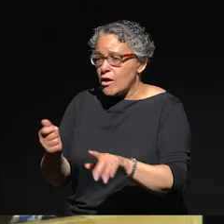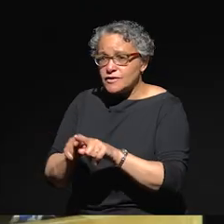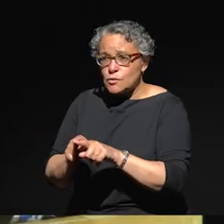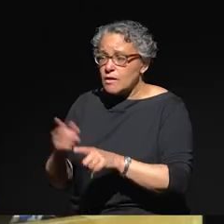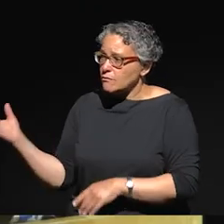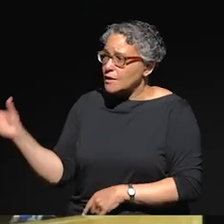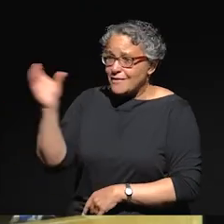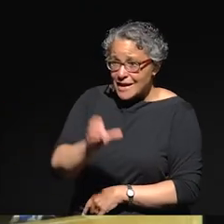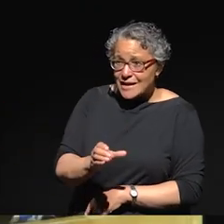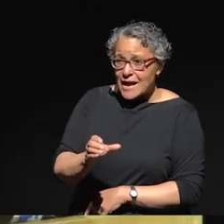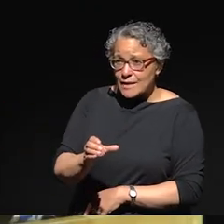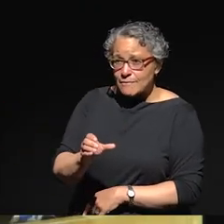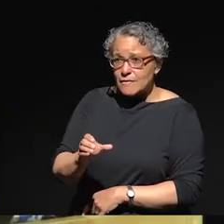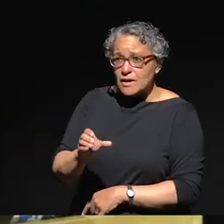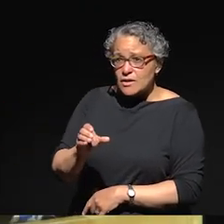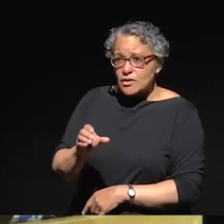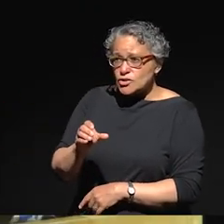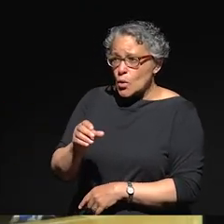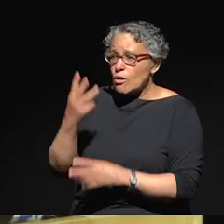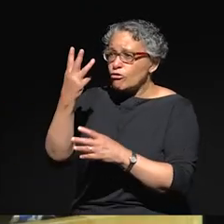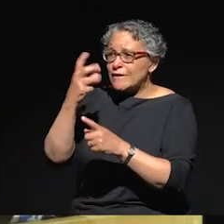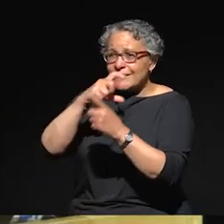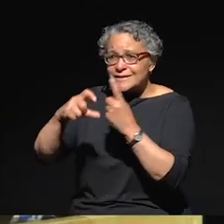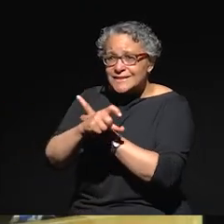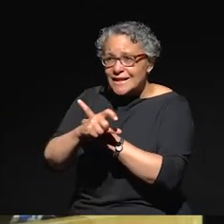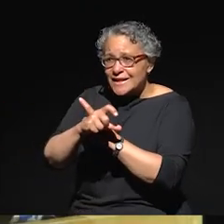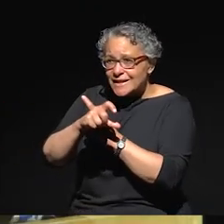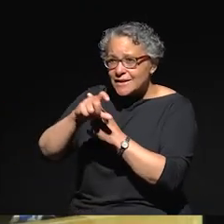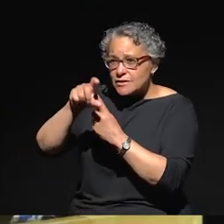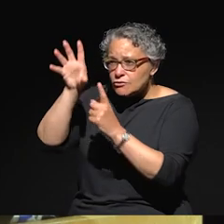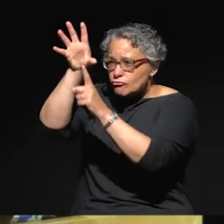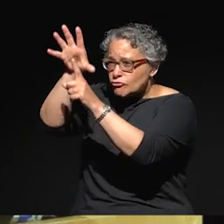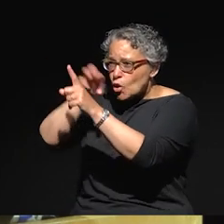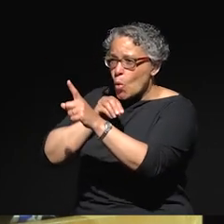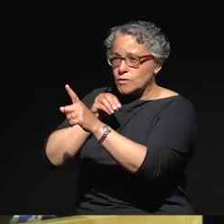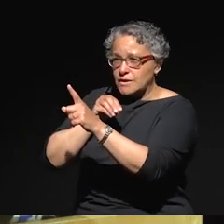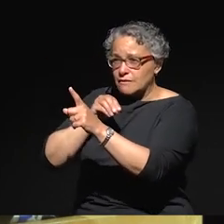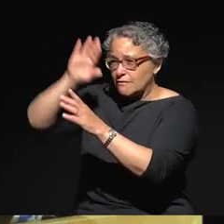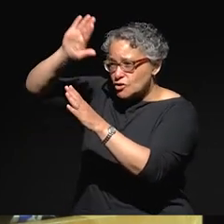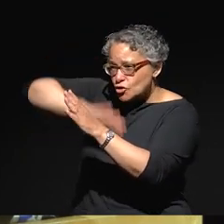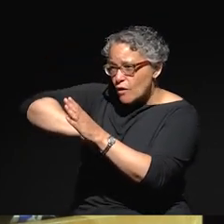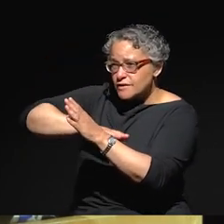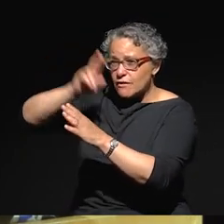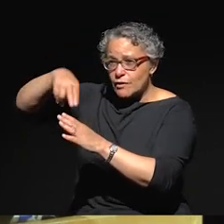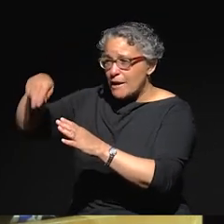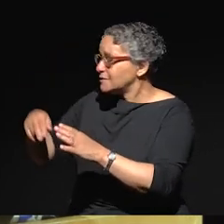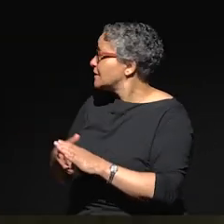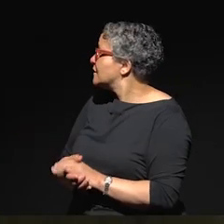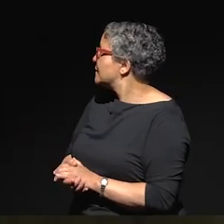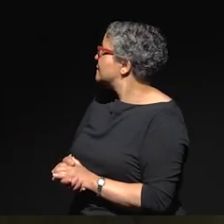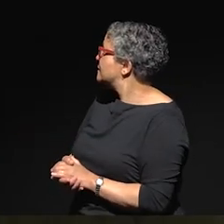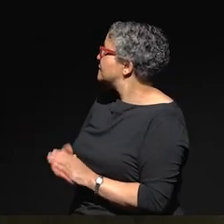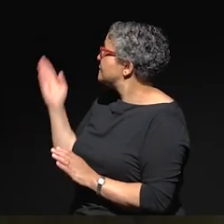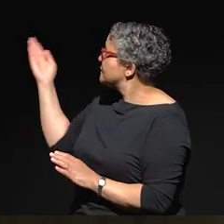very high quality recording, three-dimensional recordings of the surfaces of these paintings. This is the room as it looks